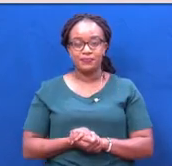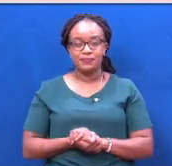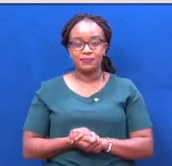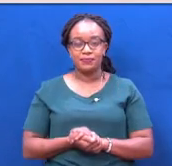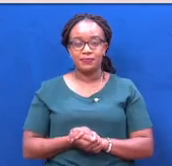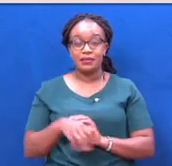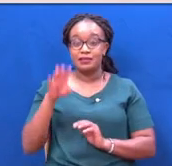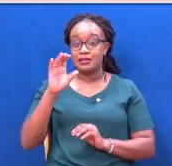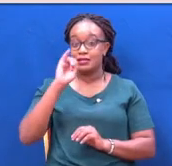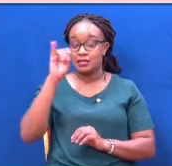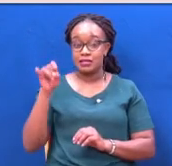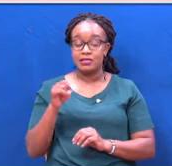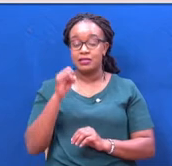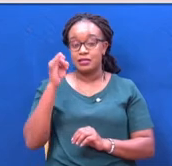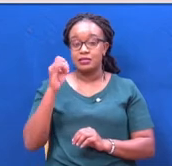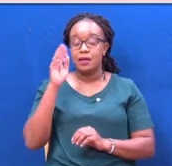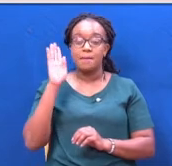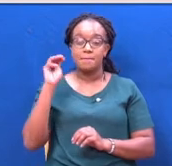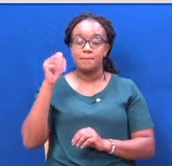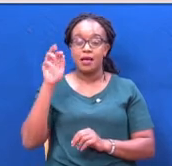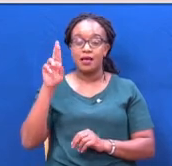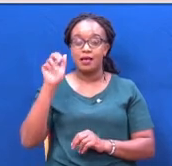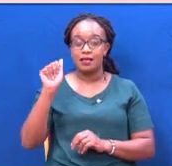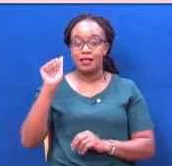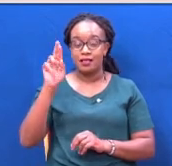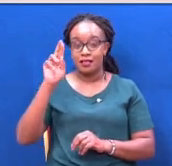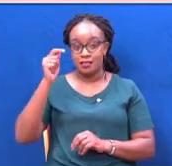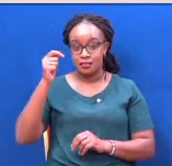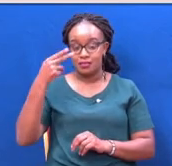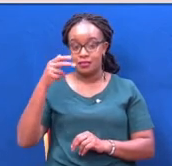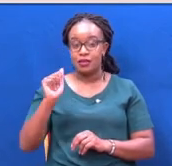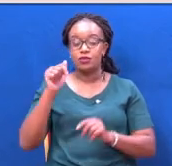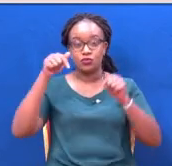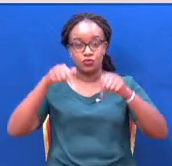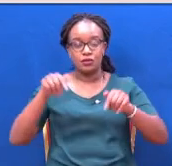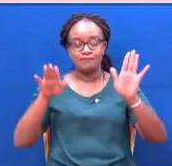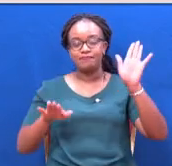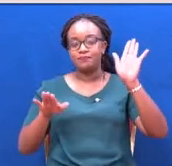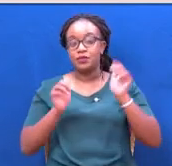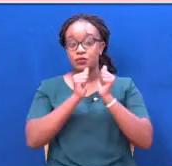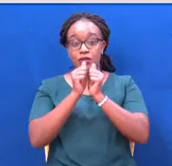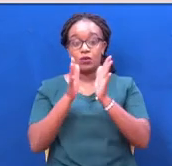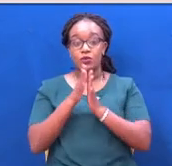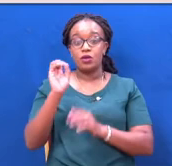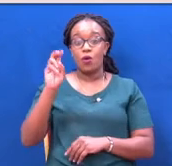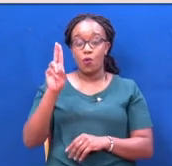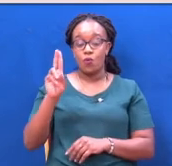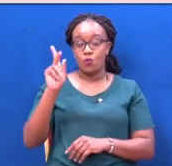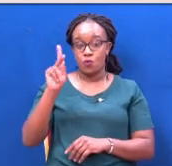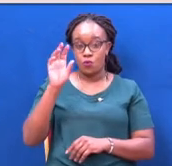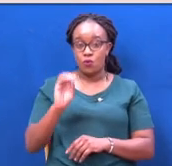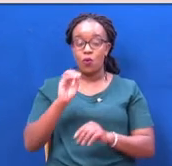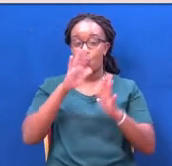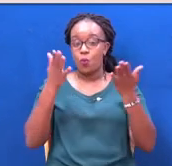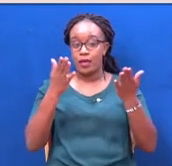Chief Justice Martha Koome today took oath of office alongside Supreme Court Judge Justice William Ouko at State House in